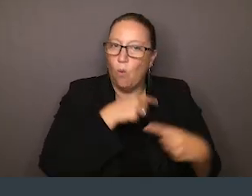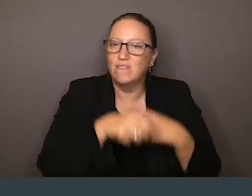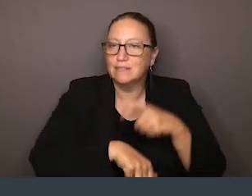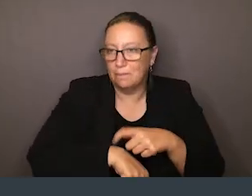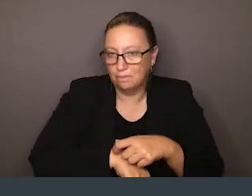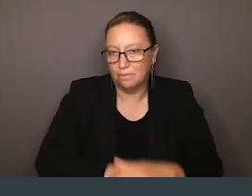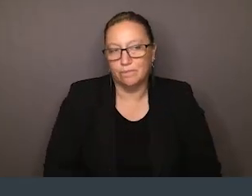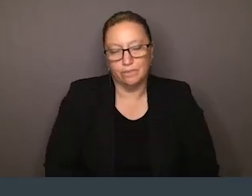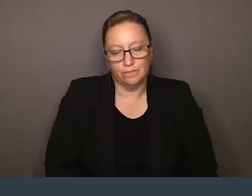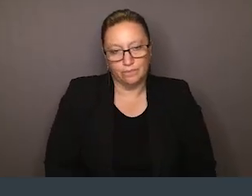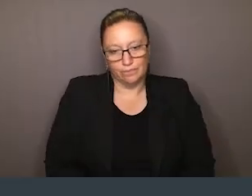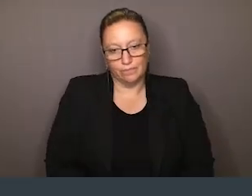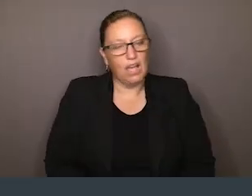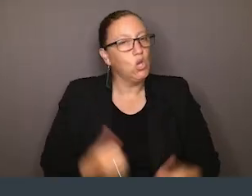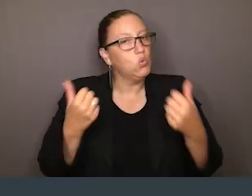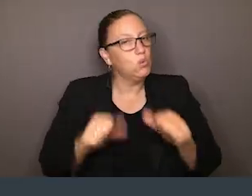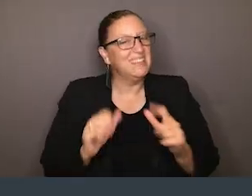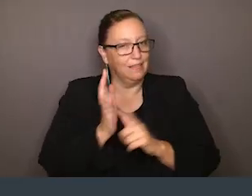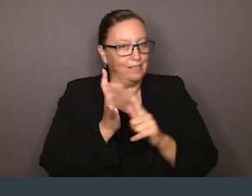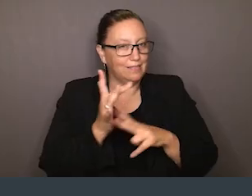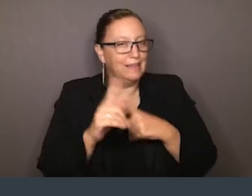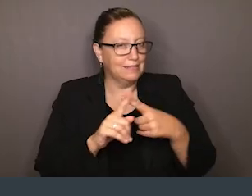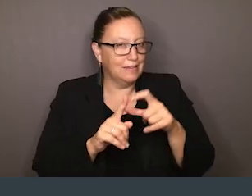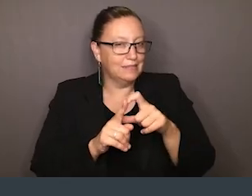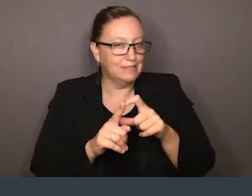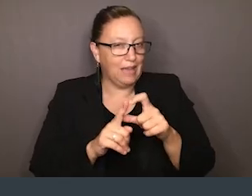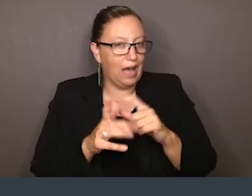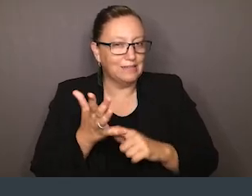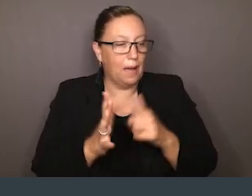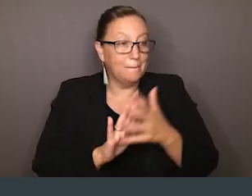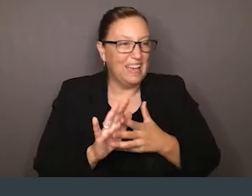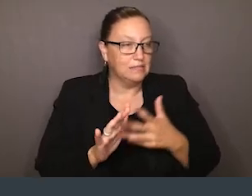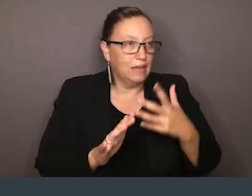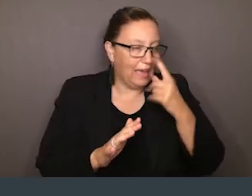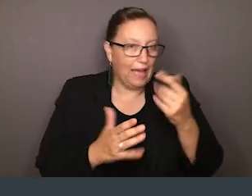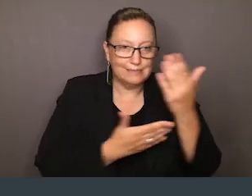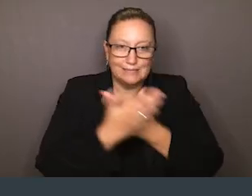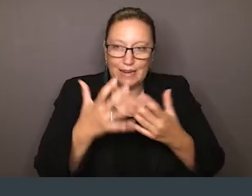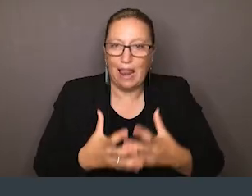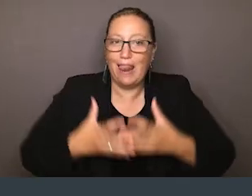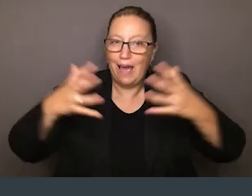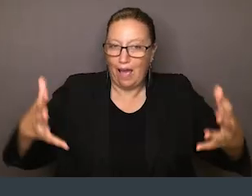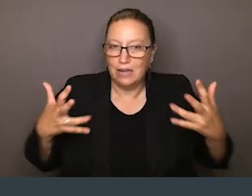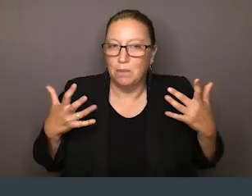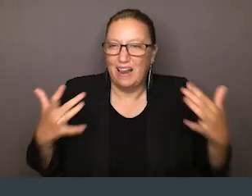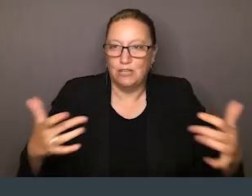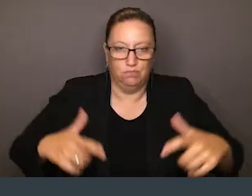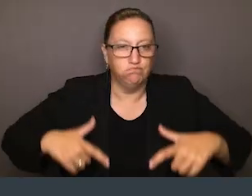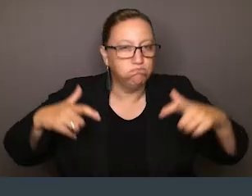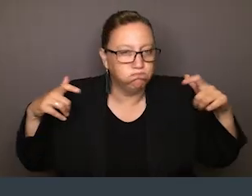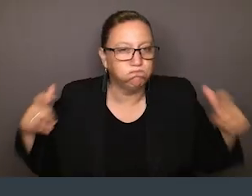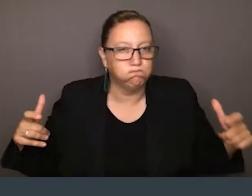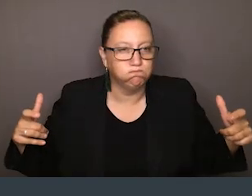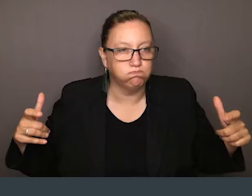time. So using our linked data meant we could study whole populations on a big scale. This is important because many people